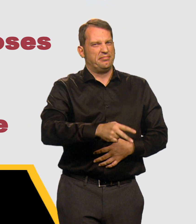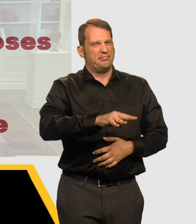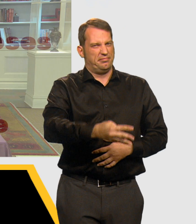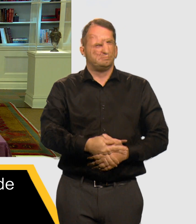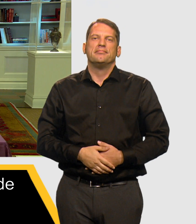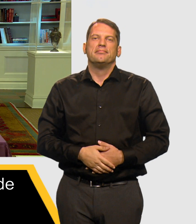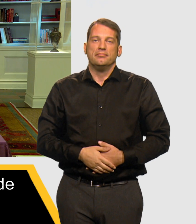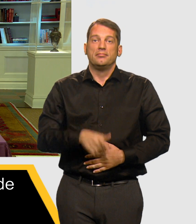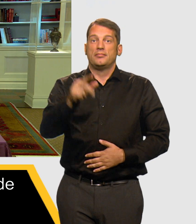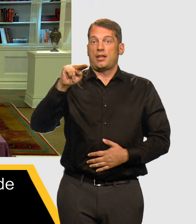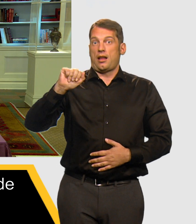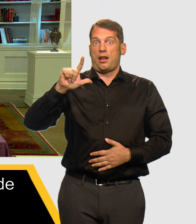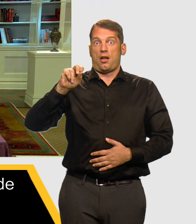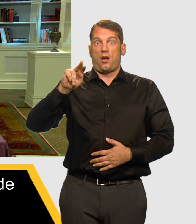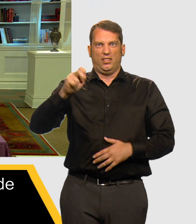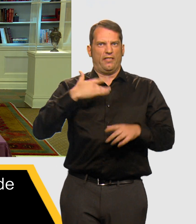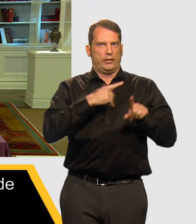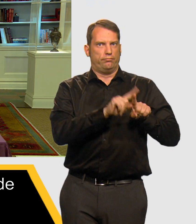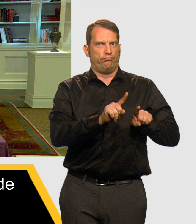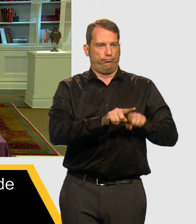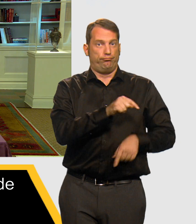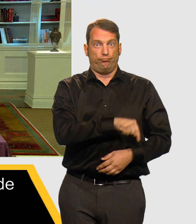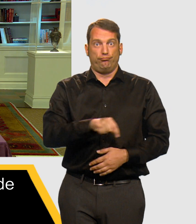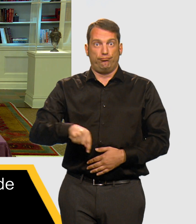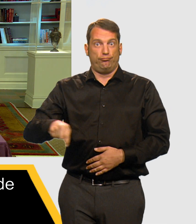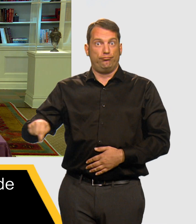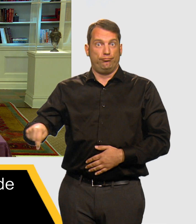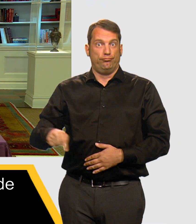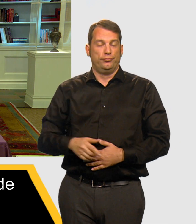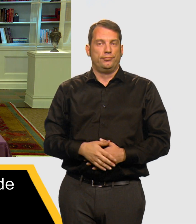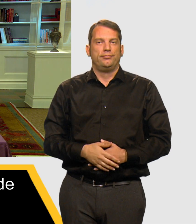overdose. These are the various types of naloxone.